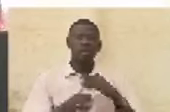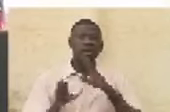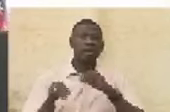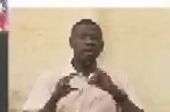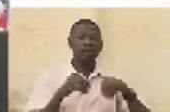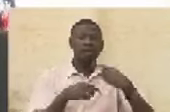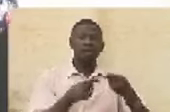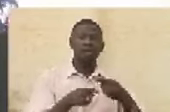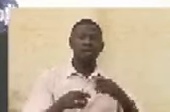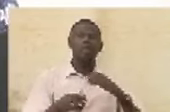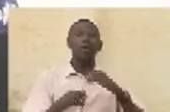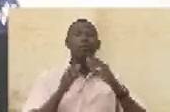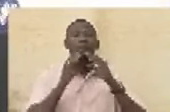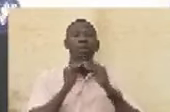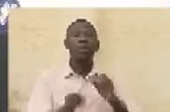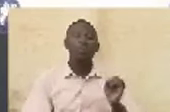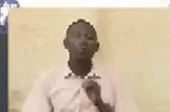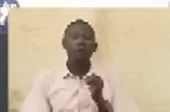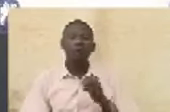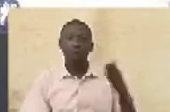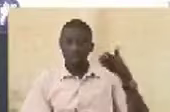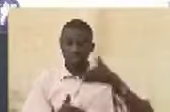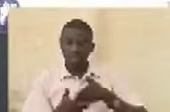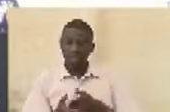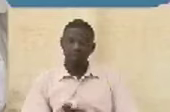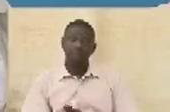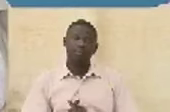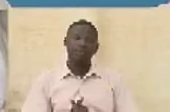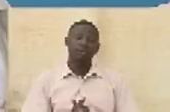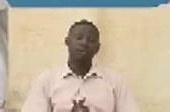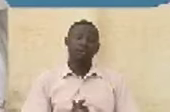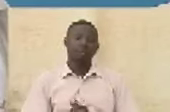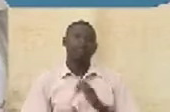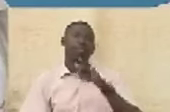suji ni nyambwa de malal ko la ba. Ha. Yes.